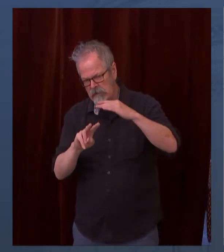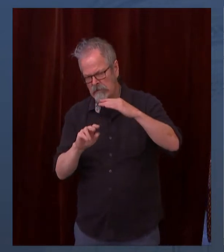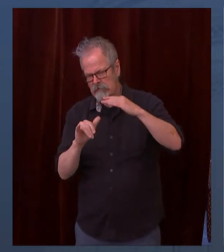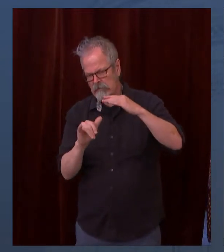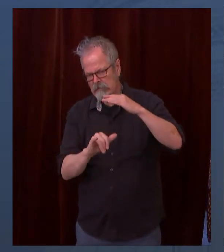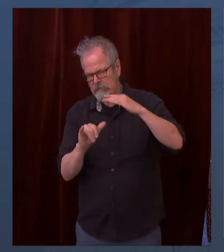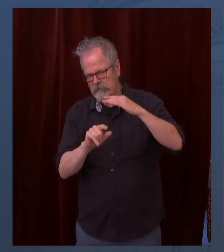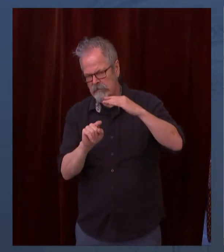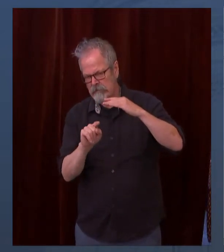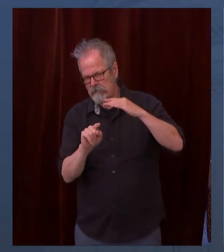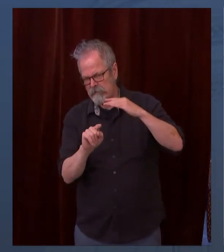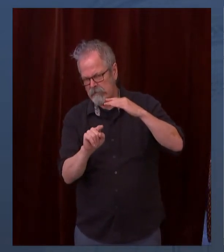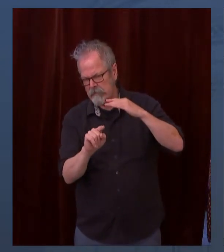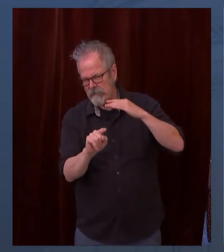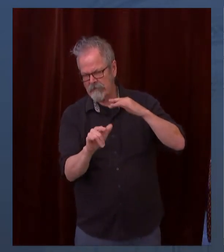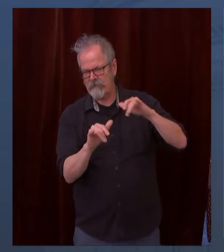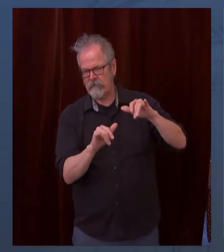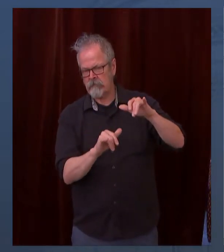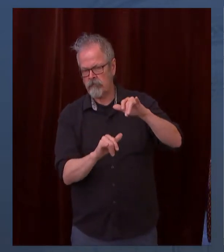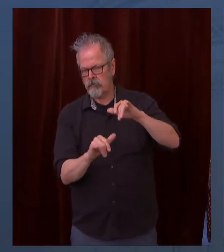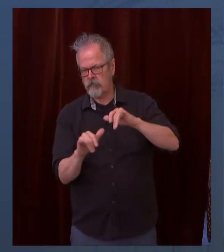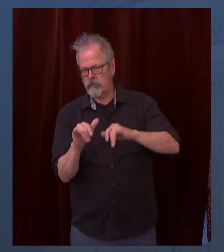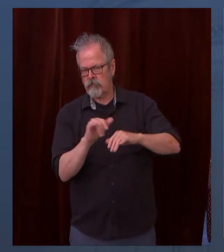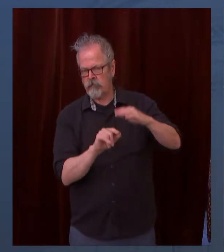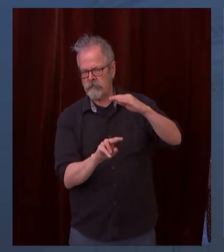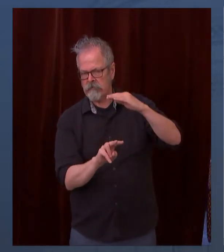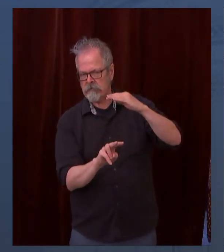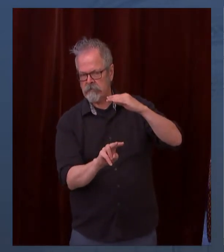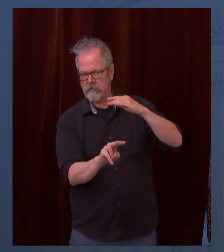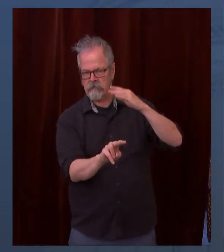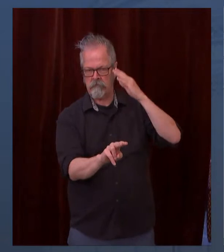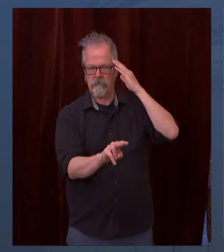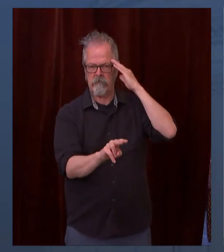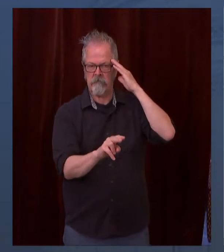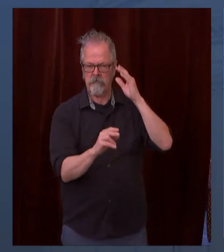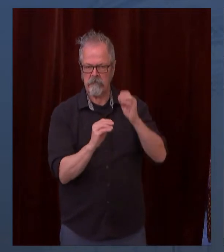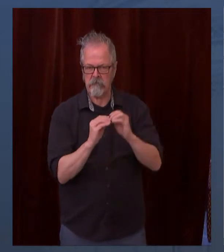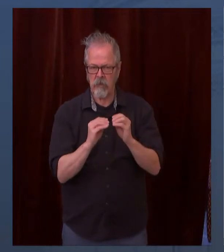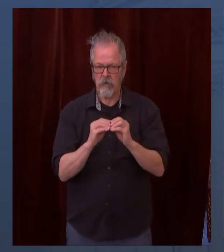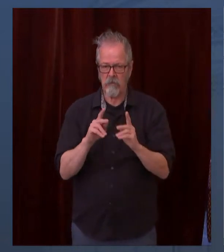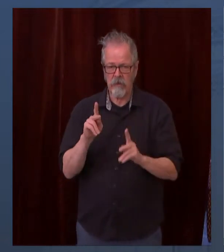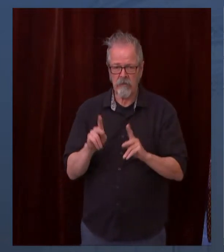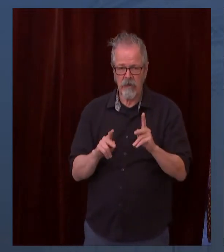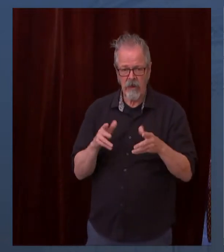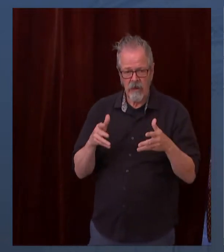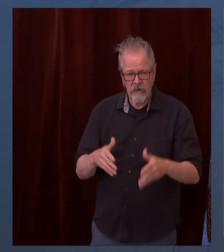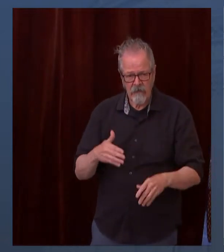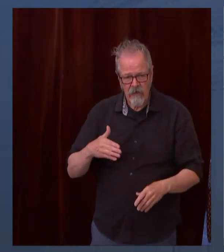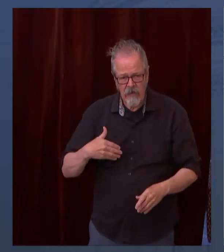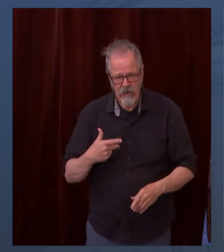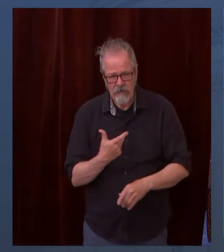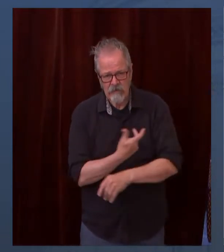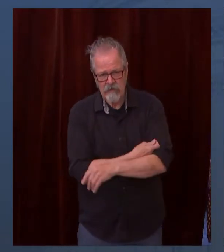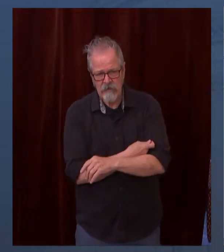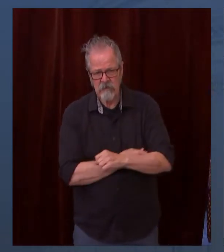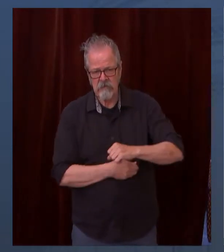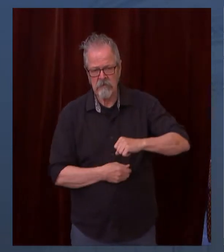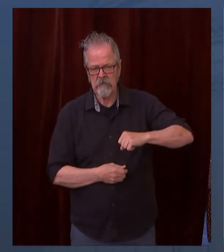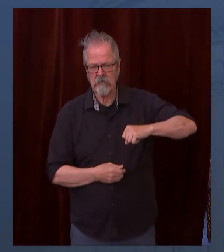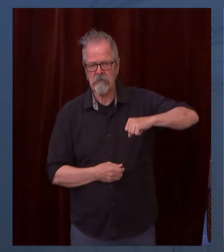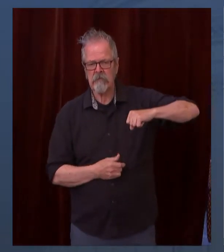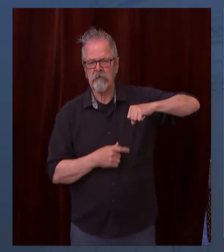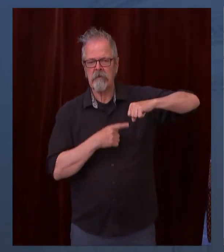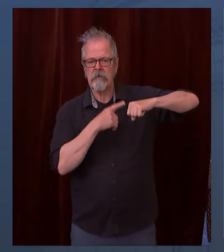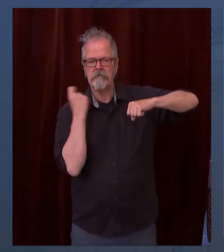reason, holding off right now or hesitating, and that's where we're really focused on. Lacey, did you want to talk